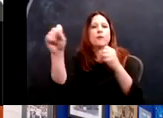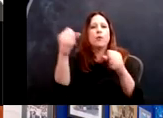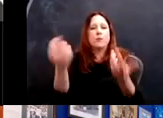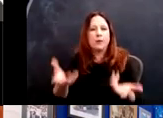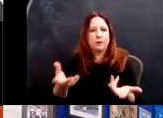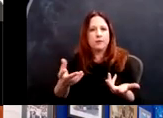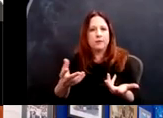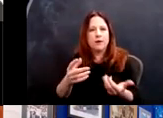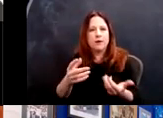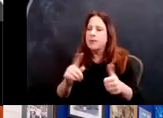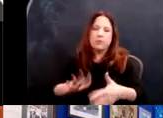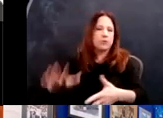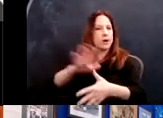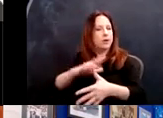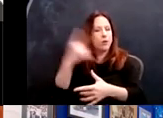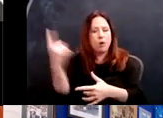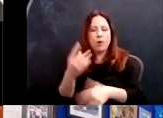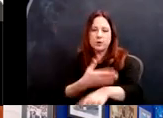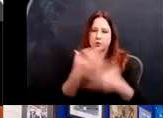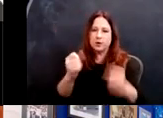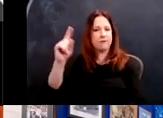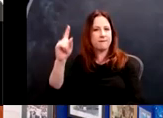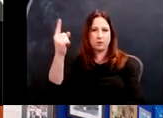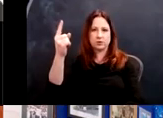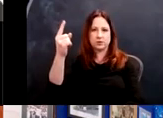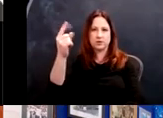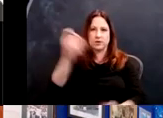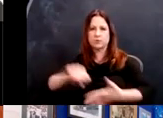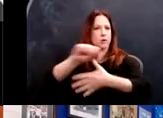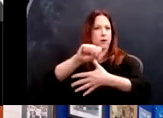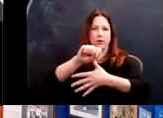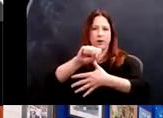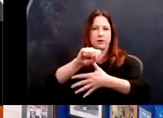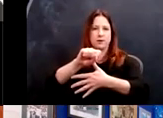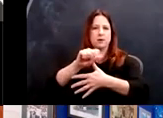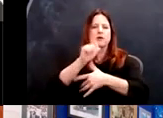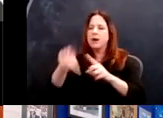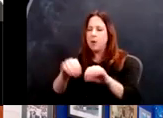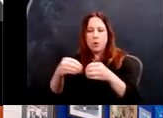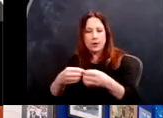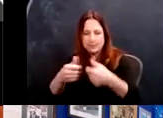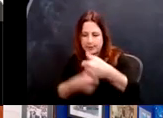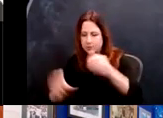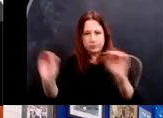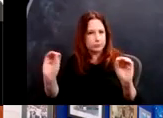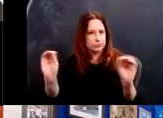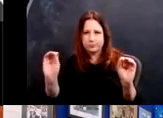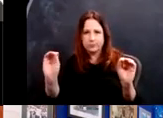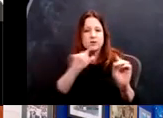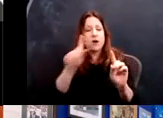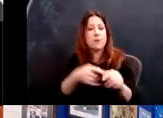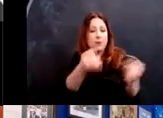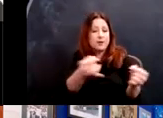about recovery first. Always. It's not about the organization, and it's certainly not about